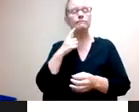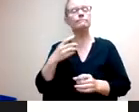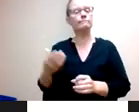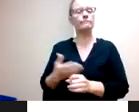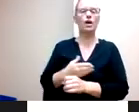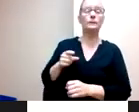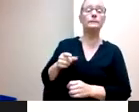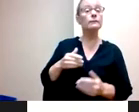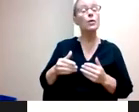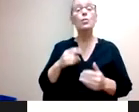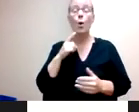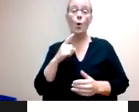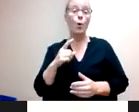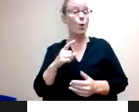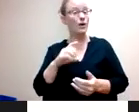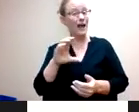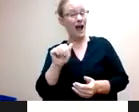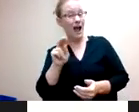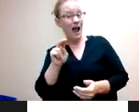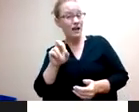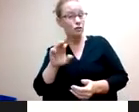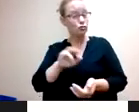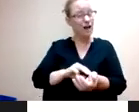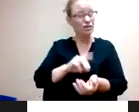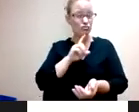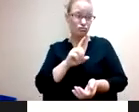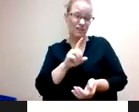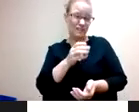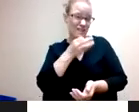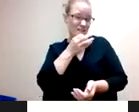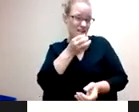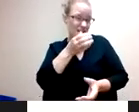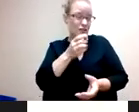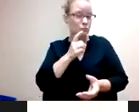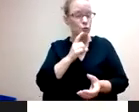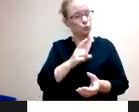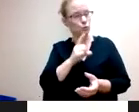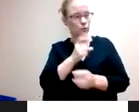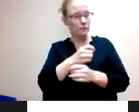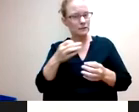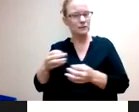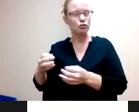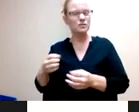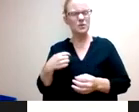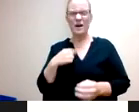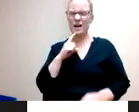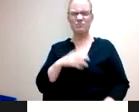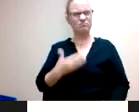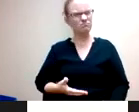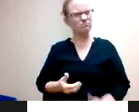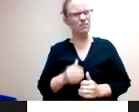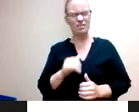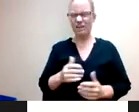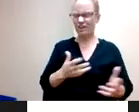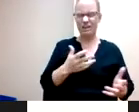though the oncologist would have been the expert in treating end of life with pancreatic cancer. So I was very unhappy with that.